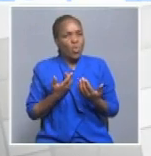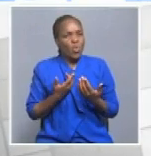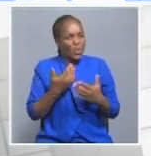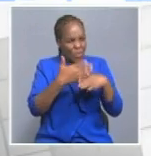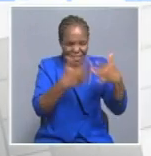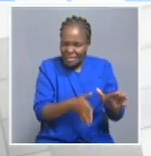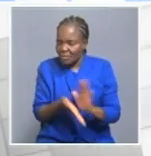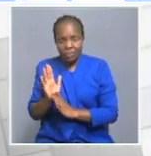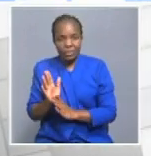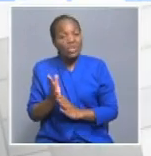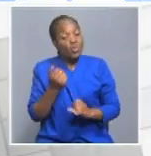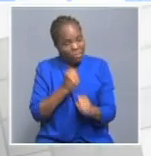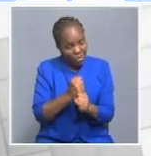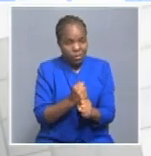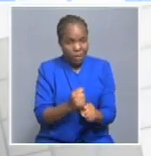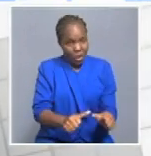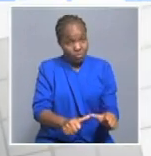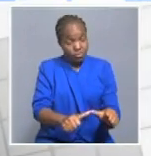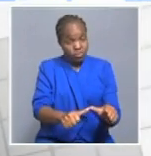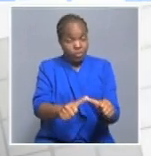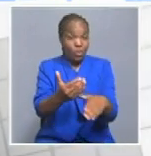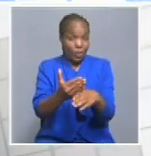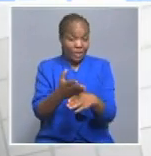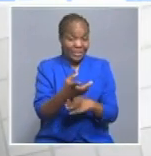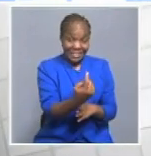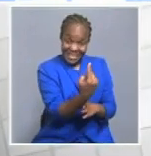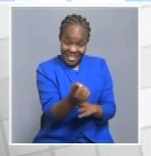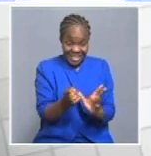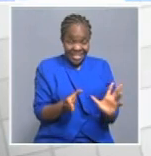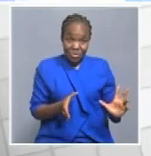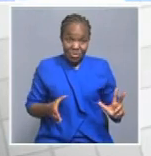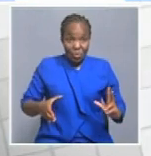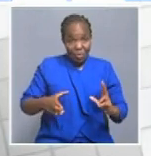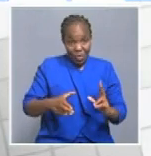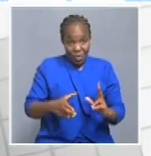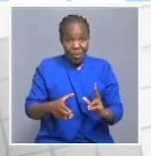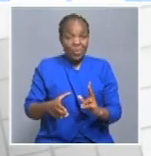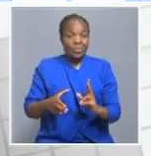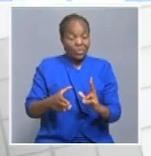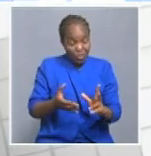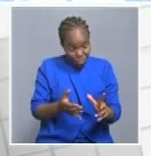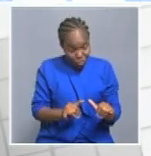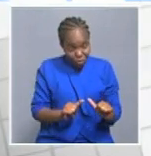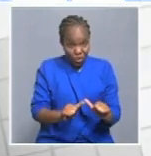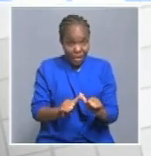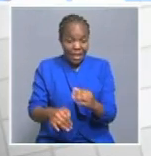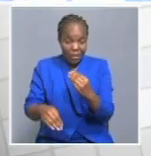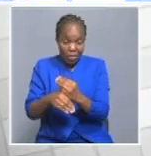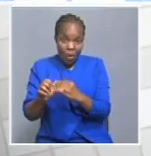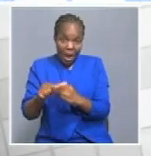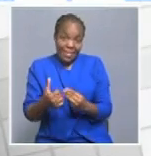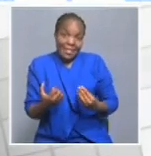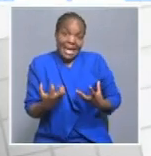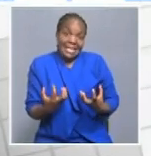presence is still there. We just wanted to make sure that the community is in the houses while we complete the other part. All